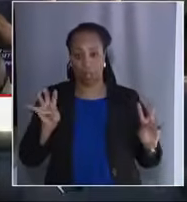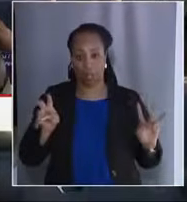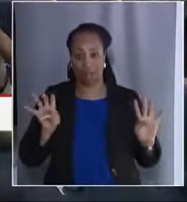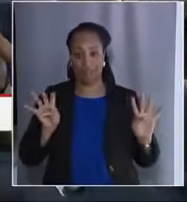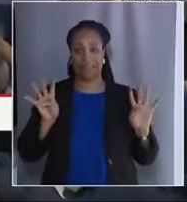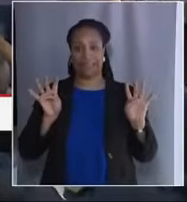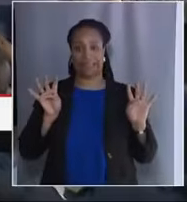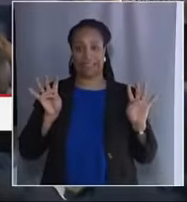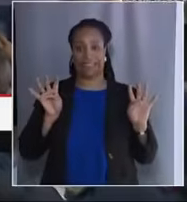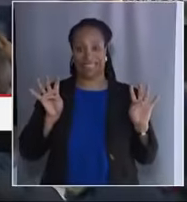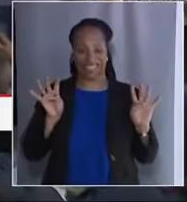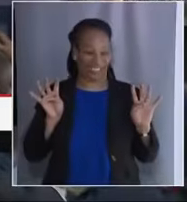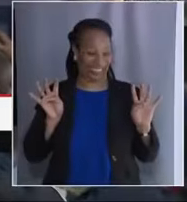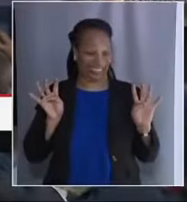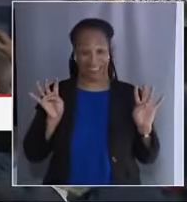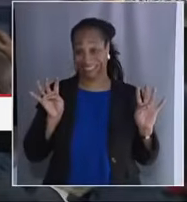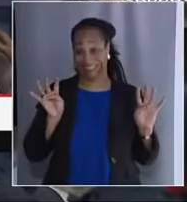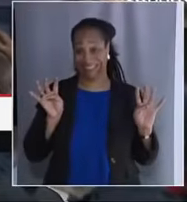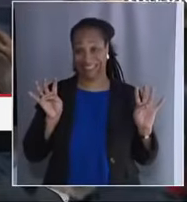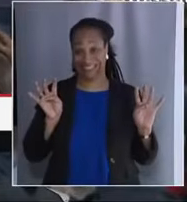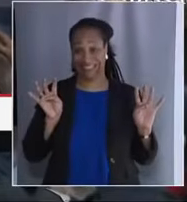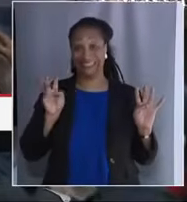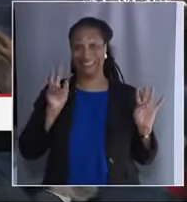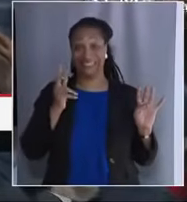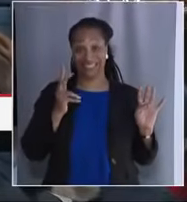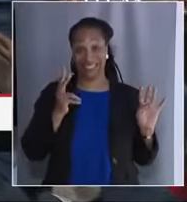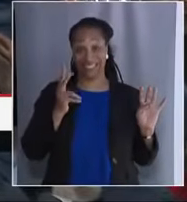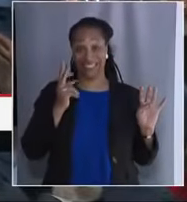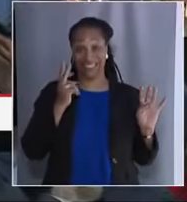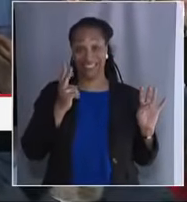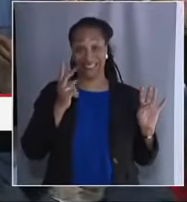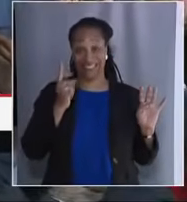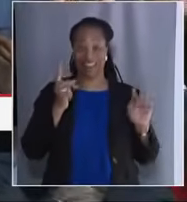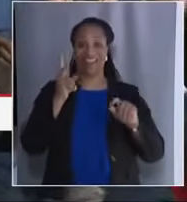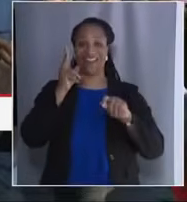Okay. 1, 2, 3, cut.